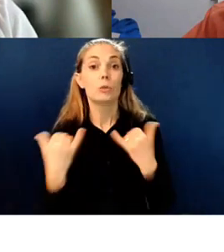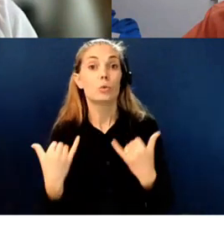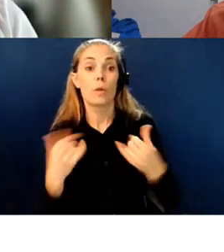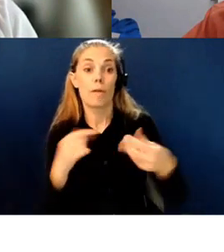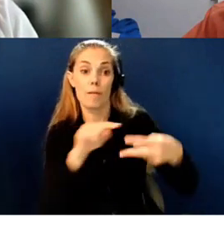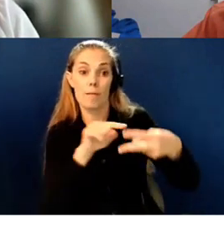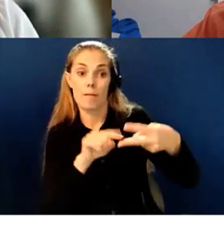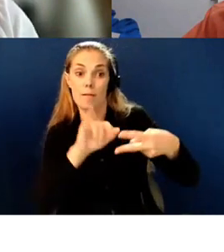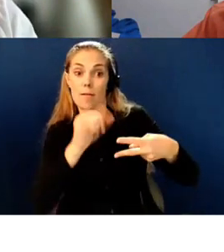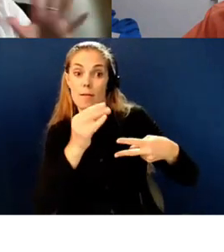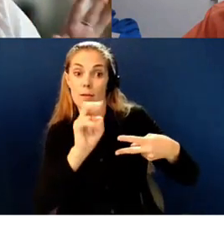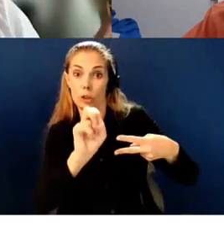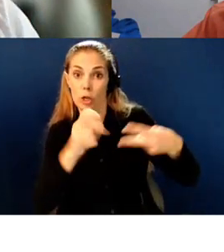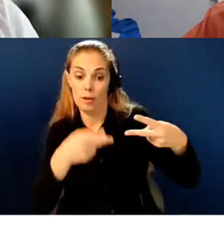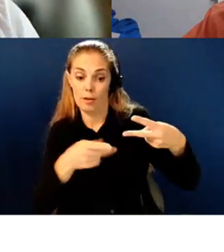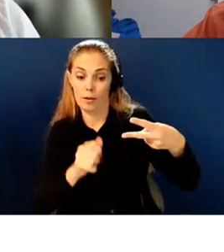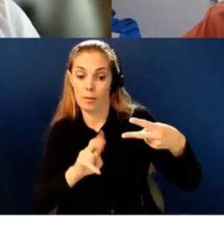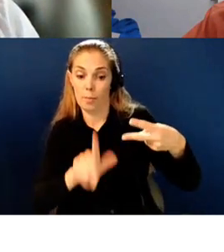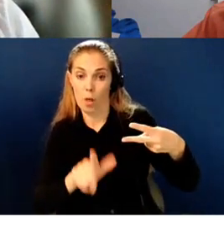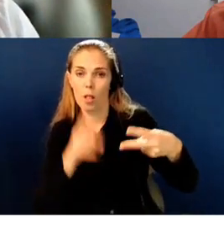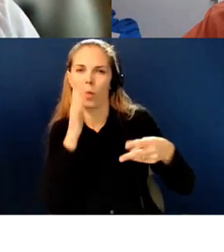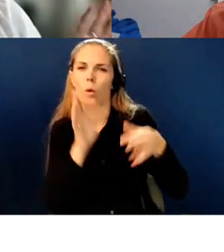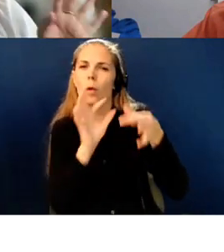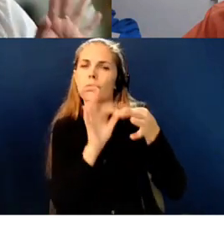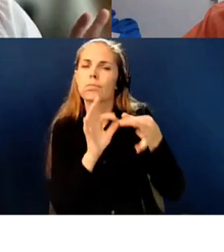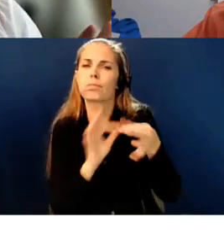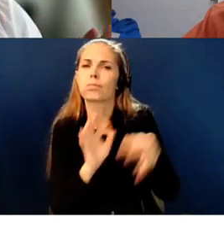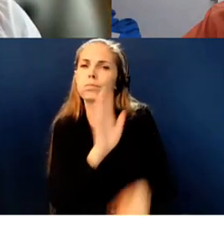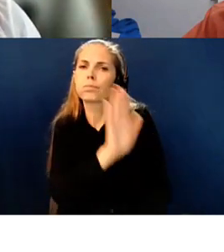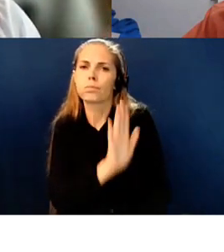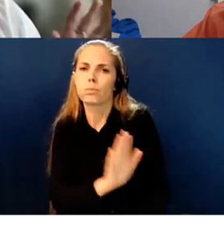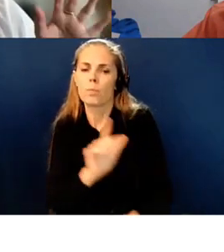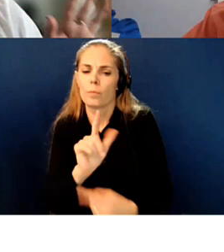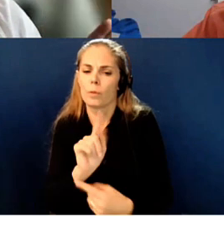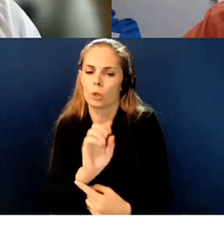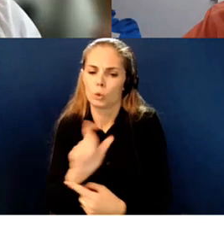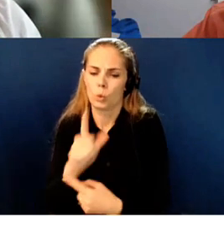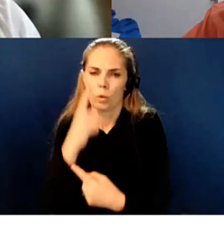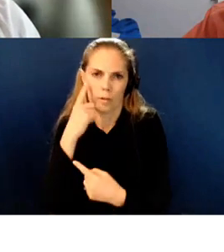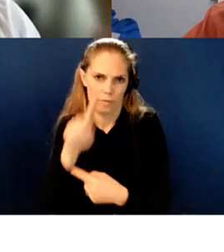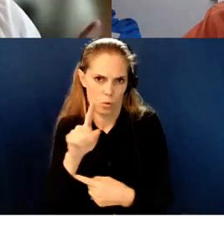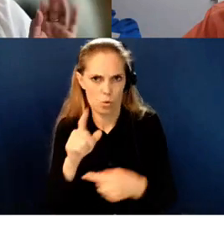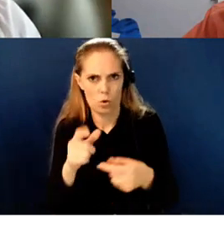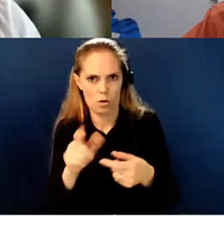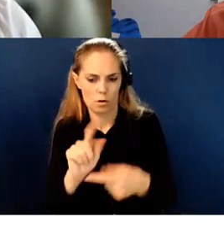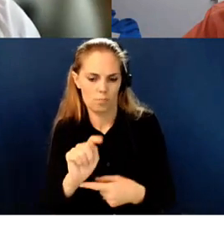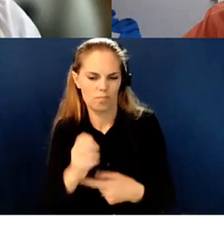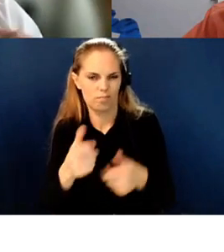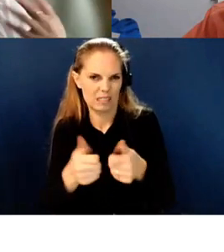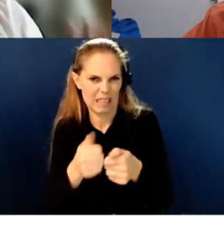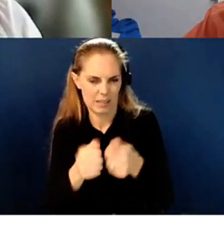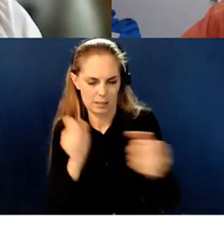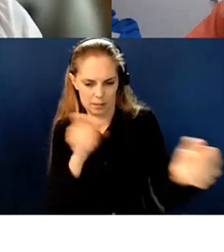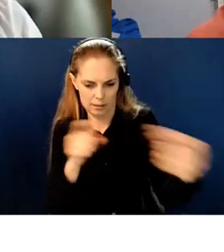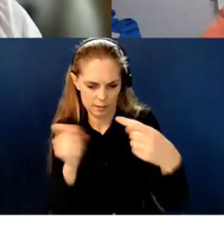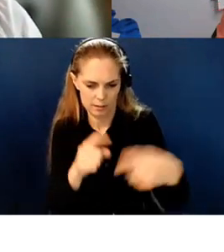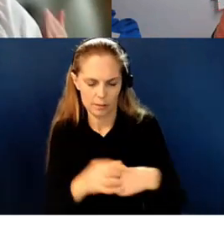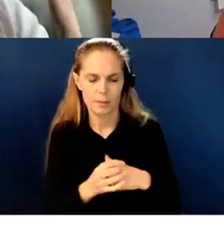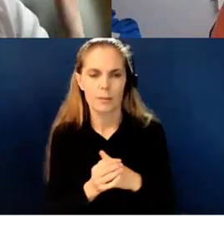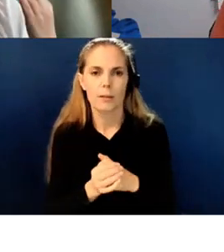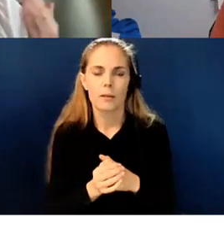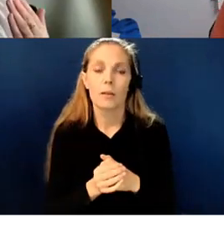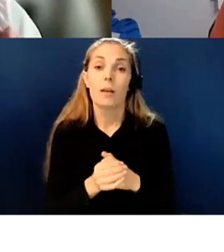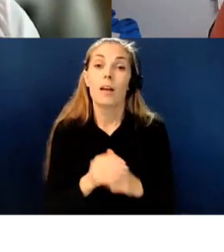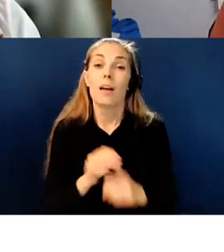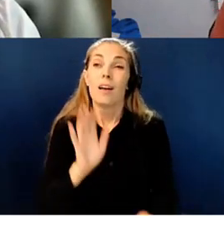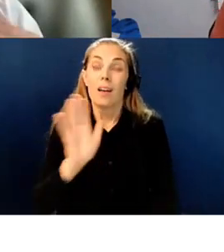for texting. And we know there are other tools out there. I have to admit, 4 or 5 years ago, before COVID, we explored texting tools,